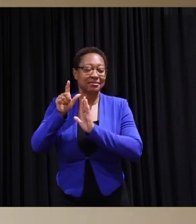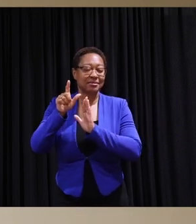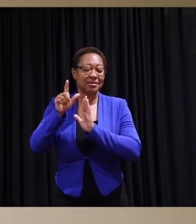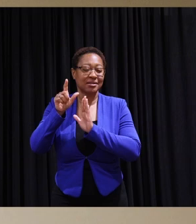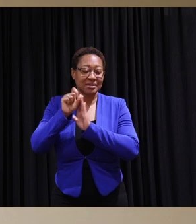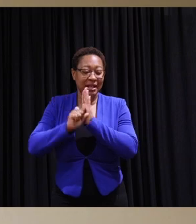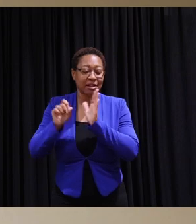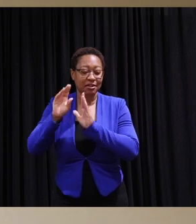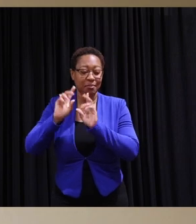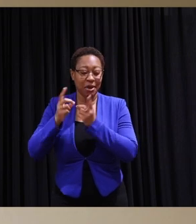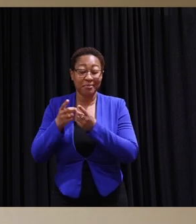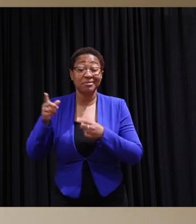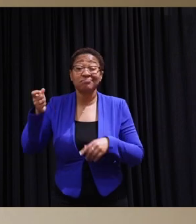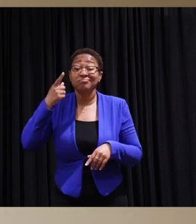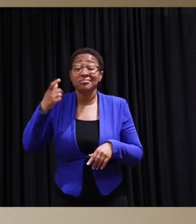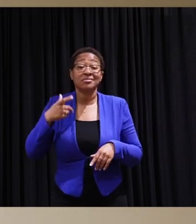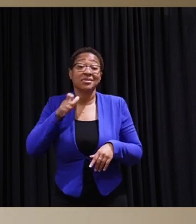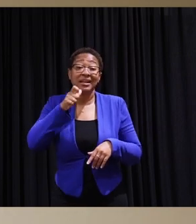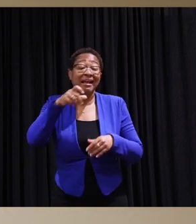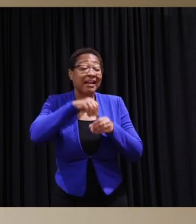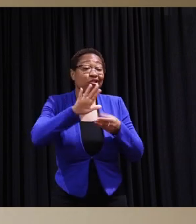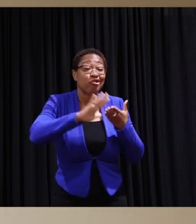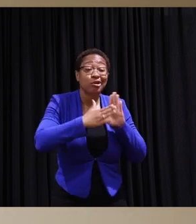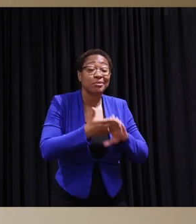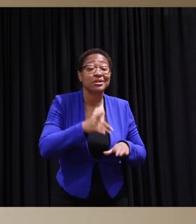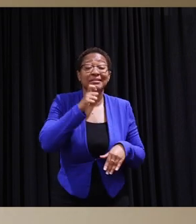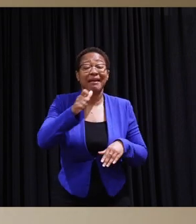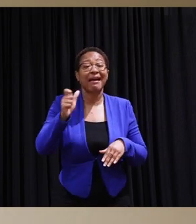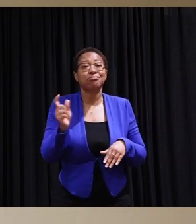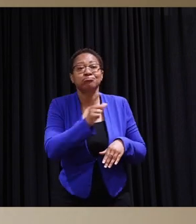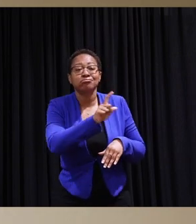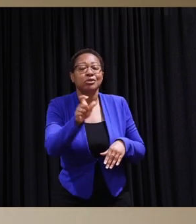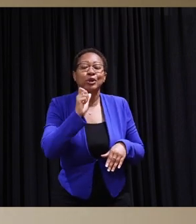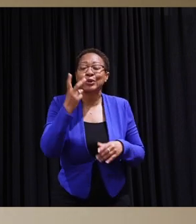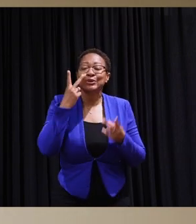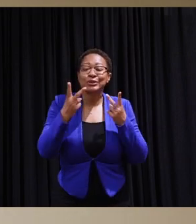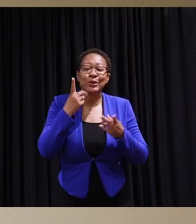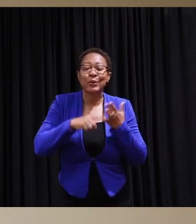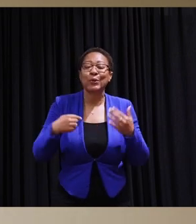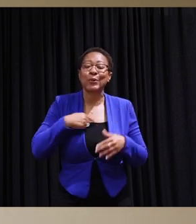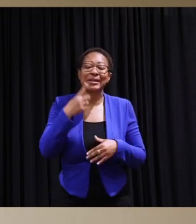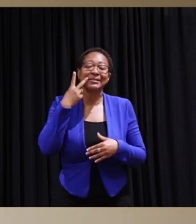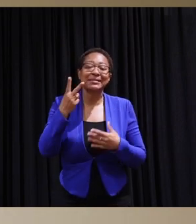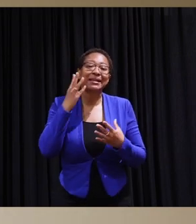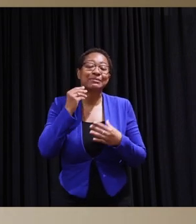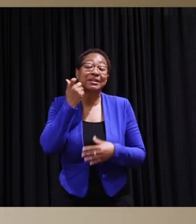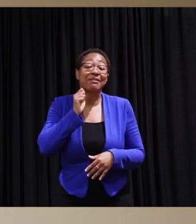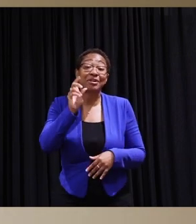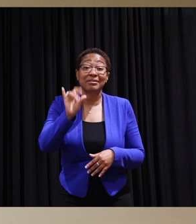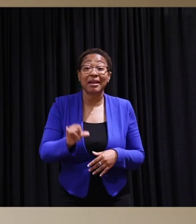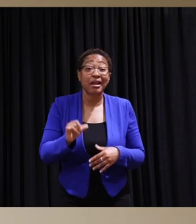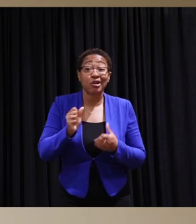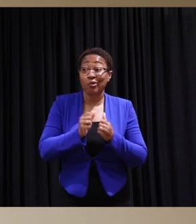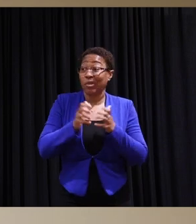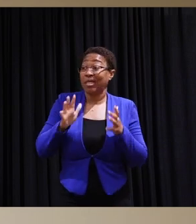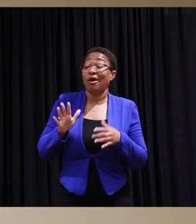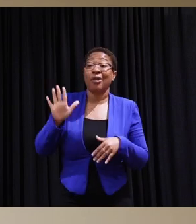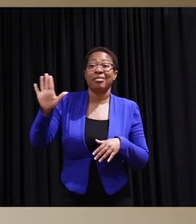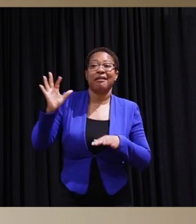your communities. They're not walking in neighborhoods. They don't see what we see Right. and experience every day. So without